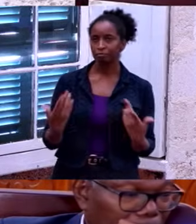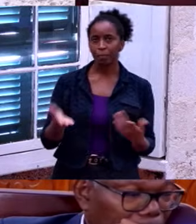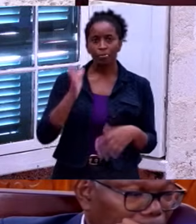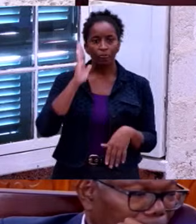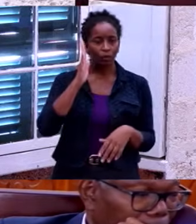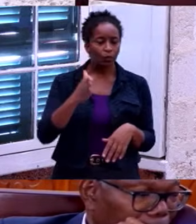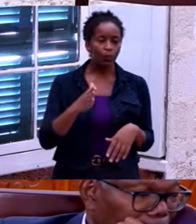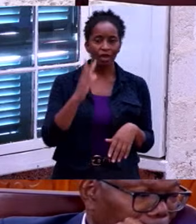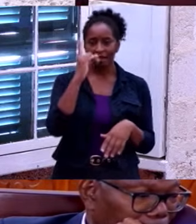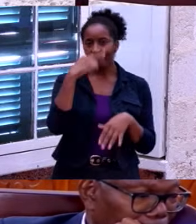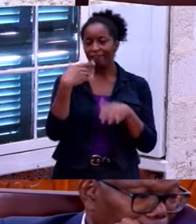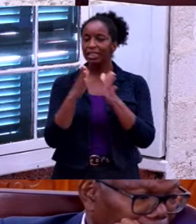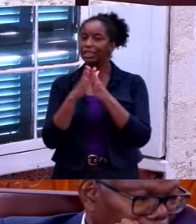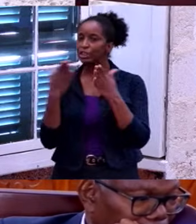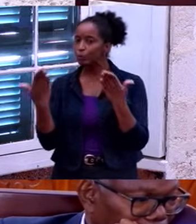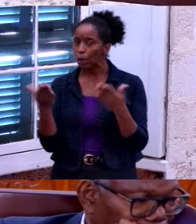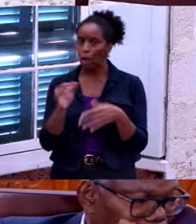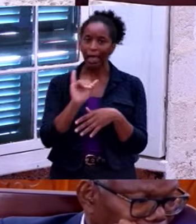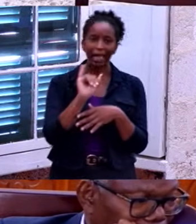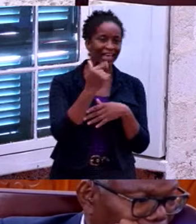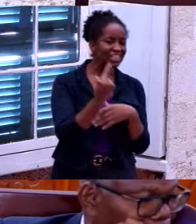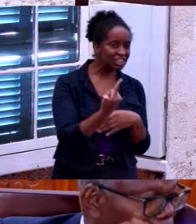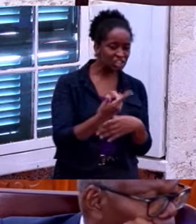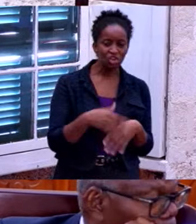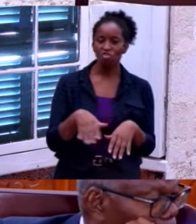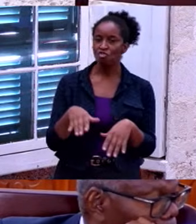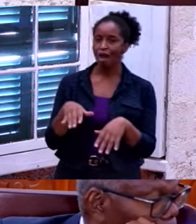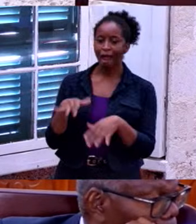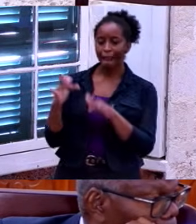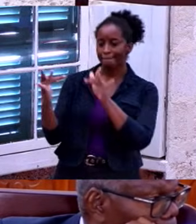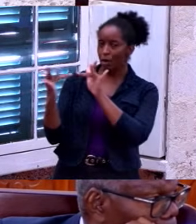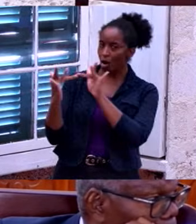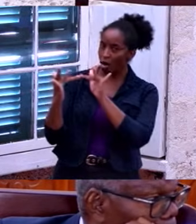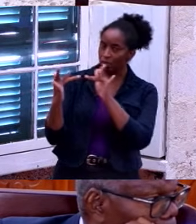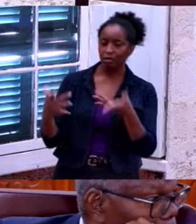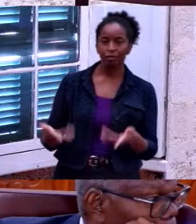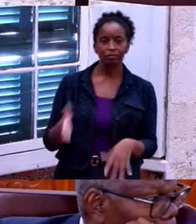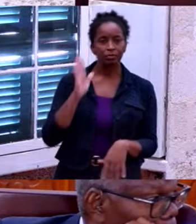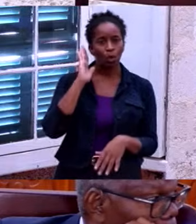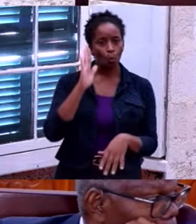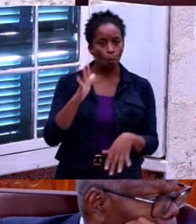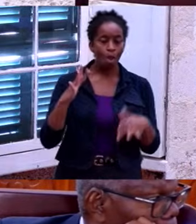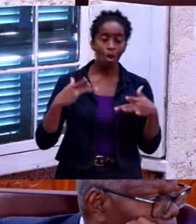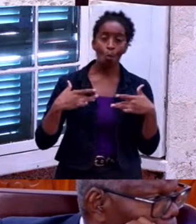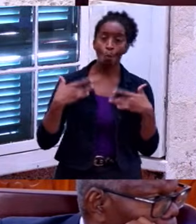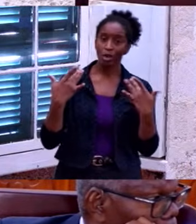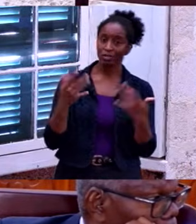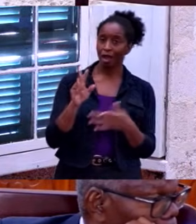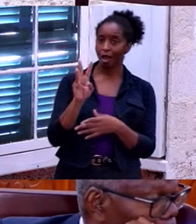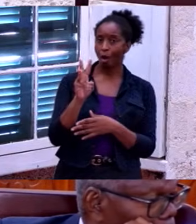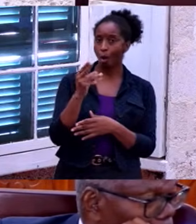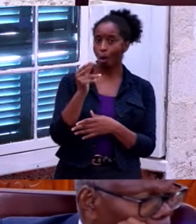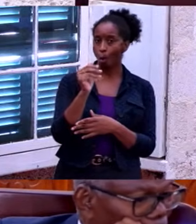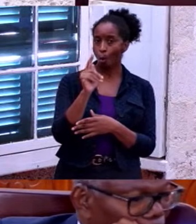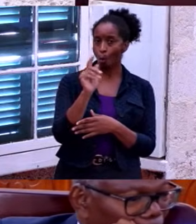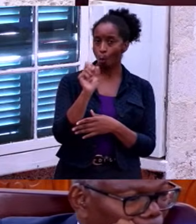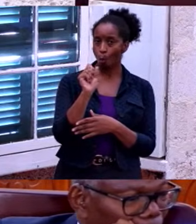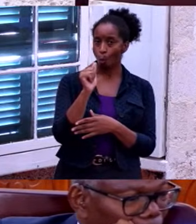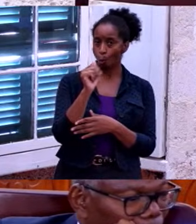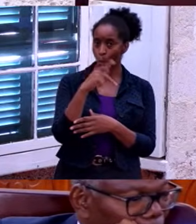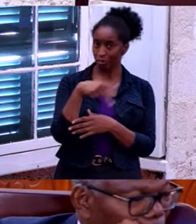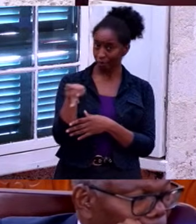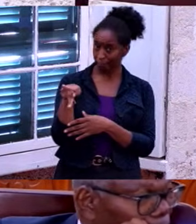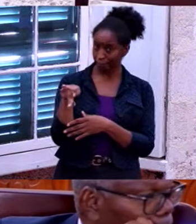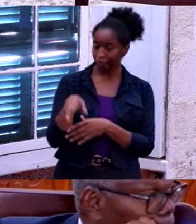People expect that you are going to WhatsApp them. People expect that they will come out to mass